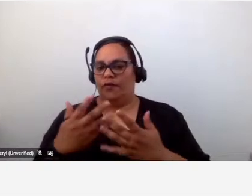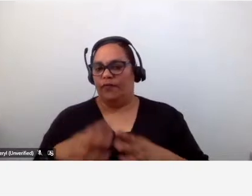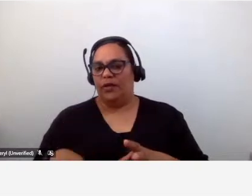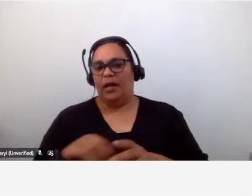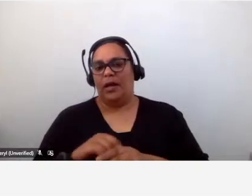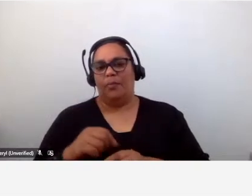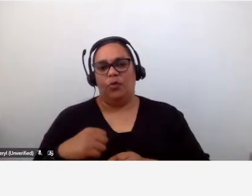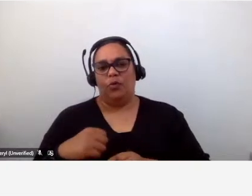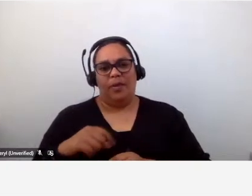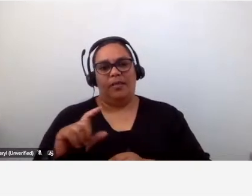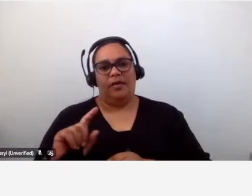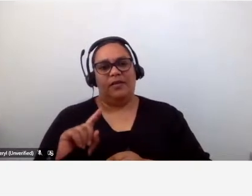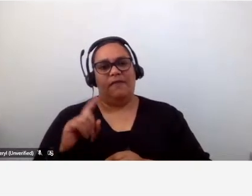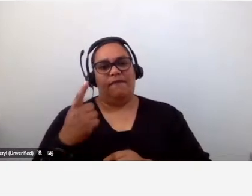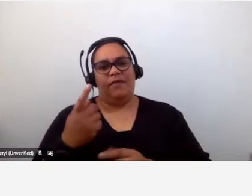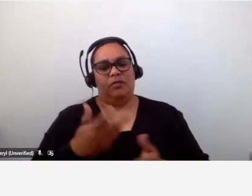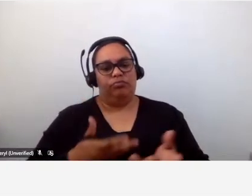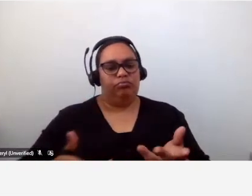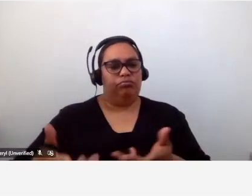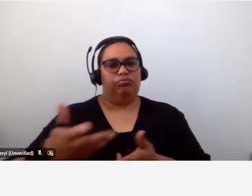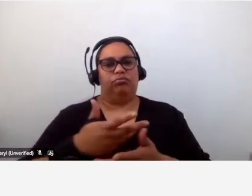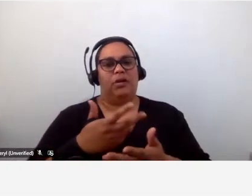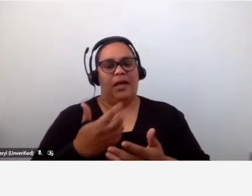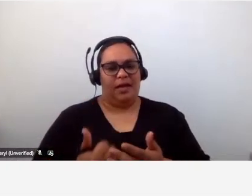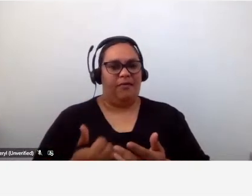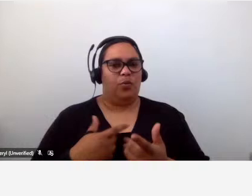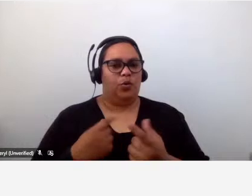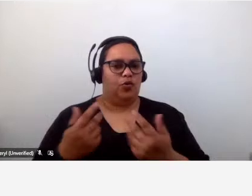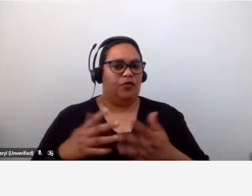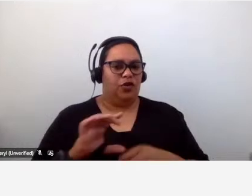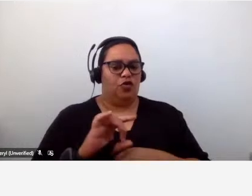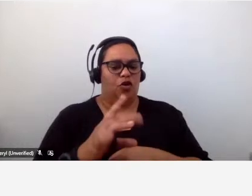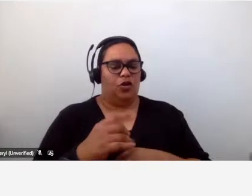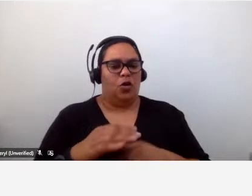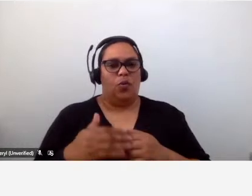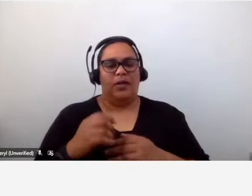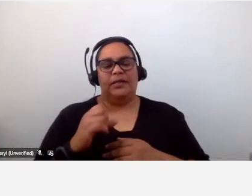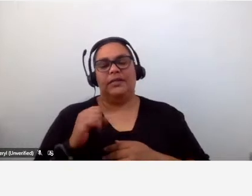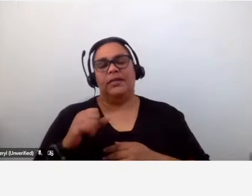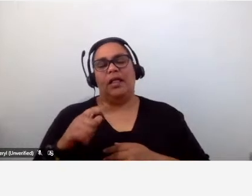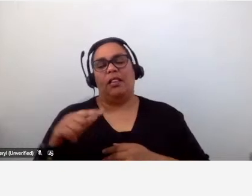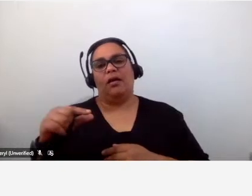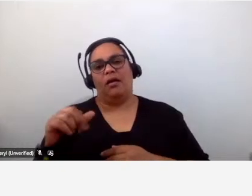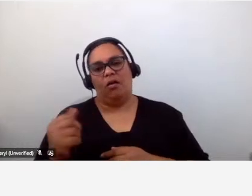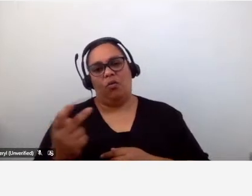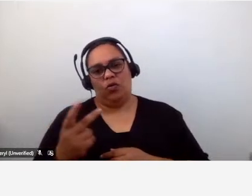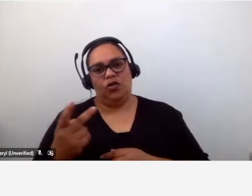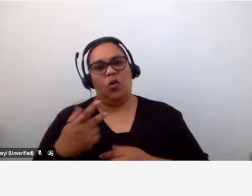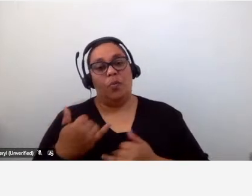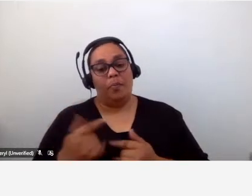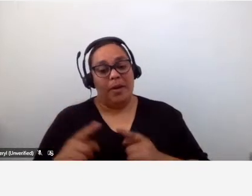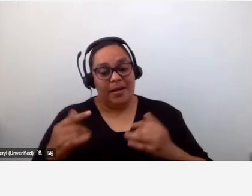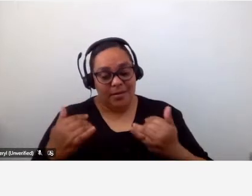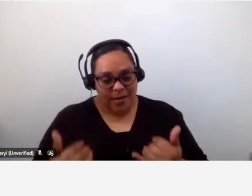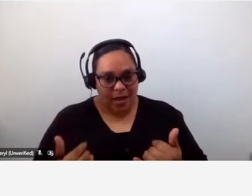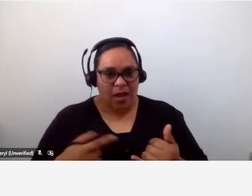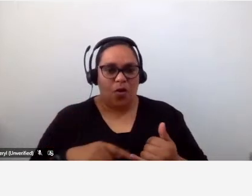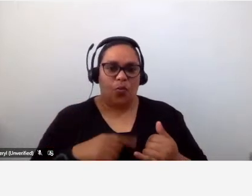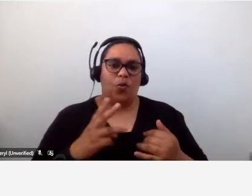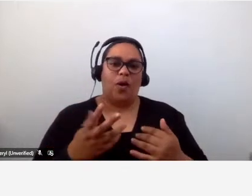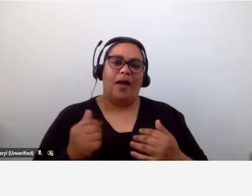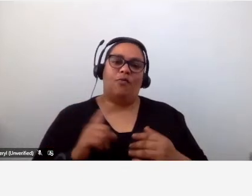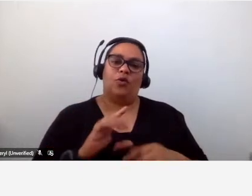municipalities. This is the first round of consultations. We've done consultations with SALGA as well. And we're at a stage where we are going to be